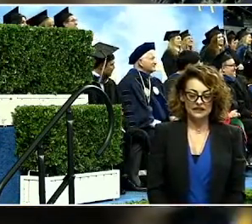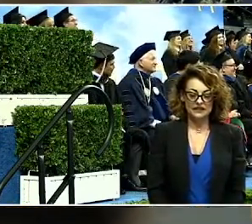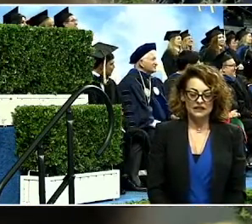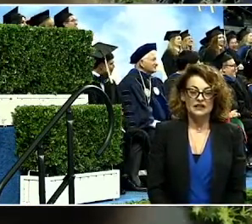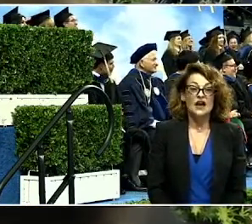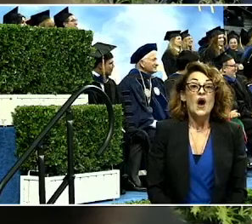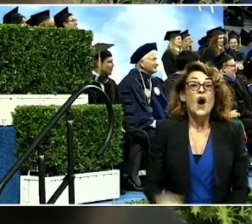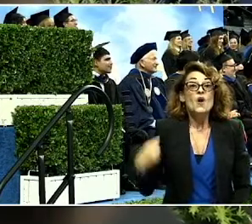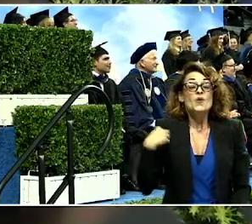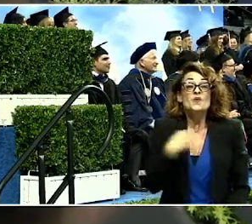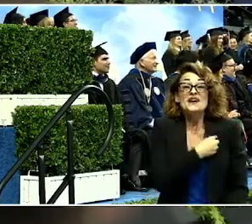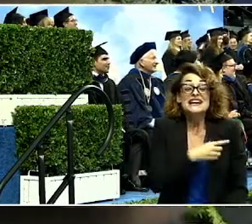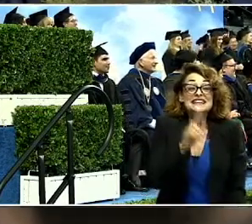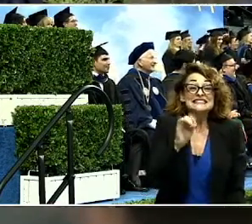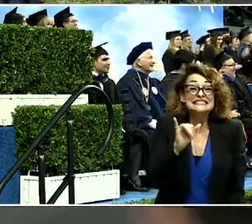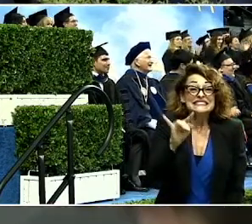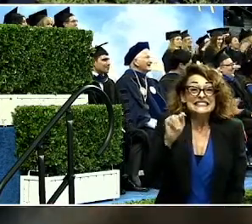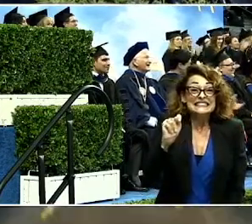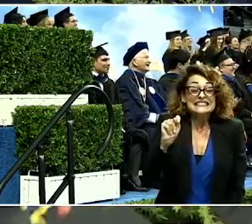We did it!